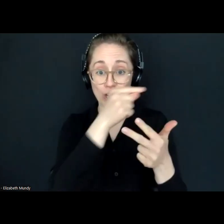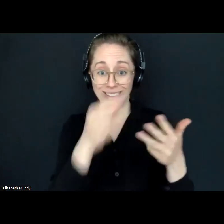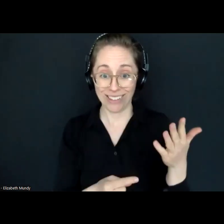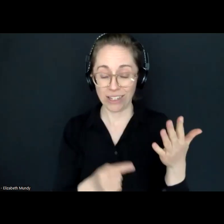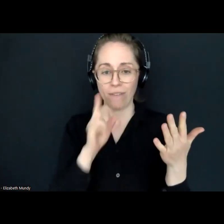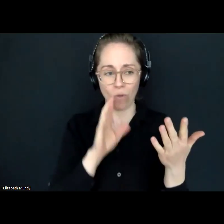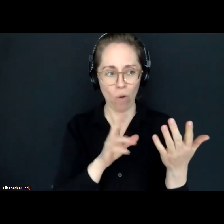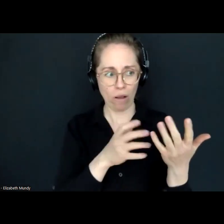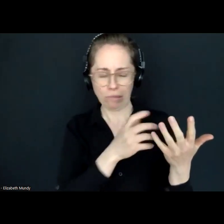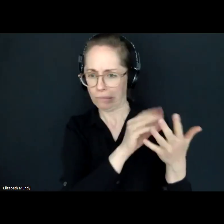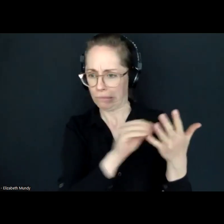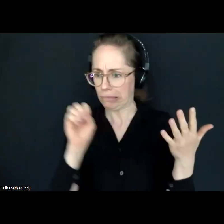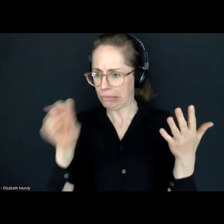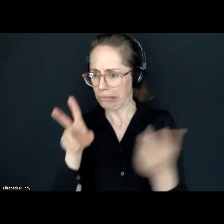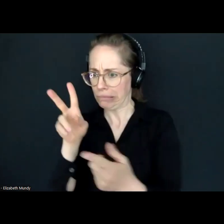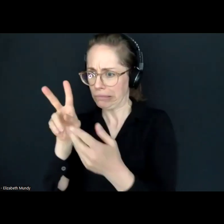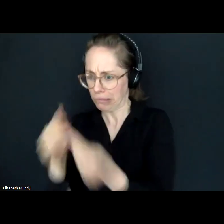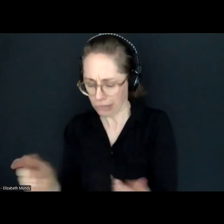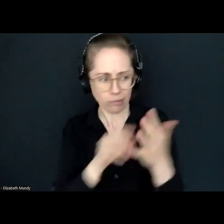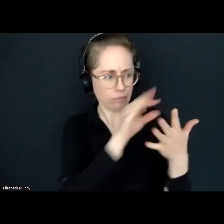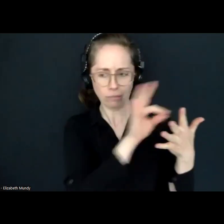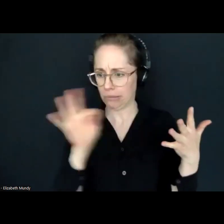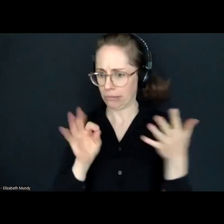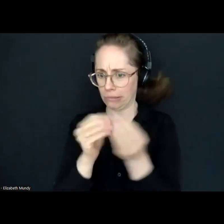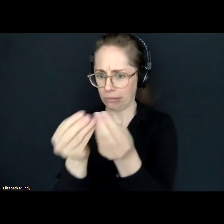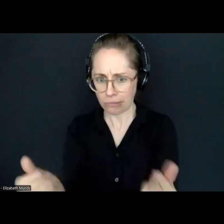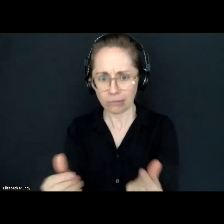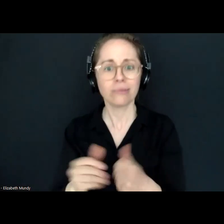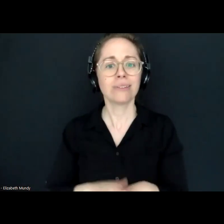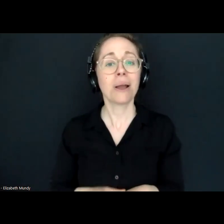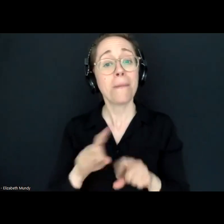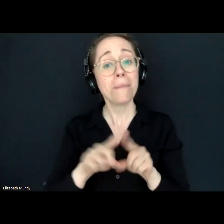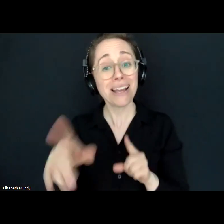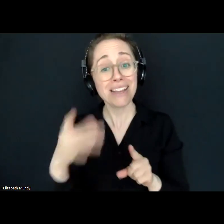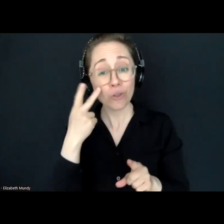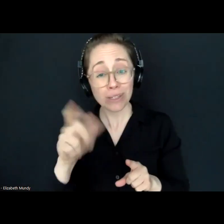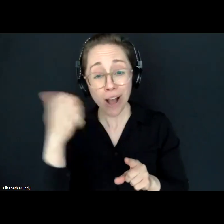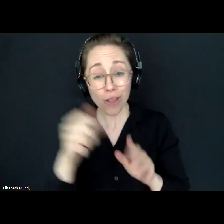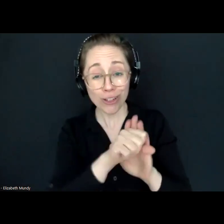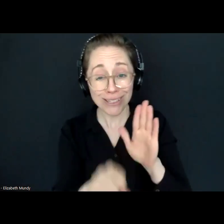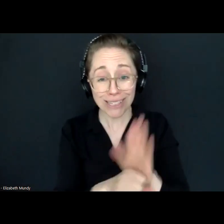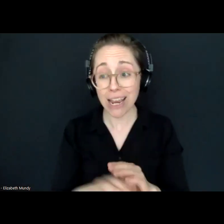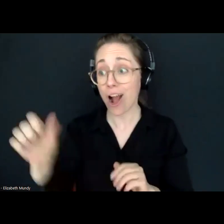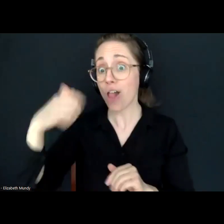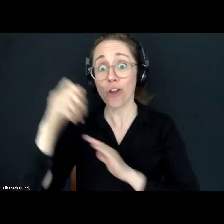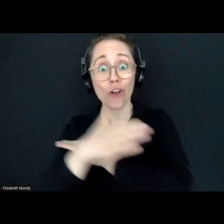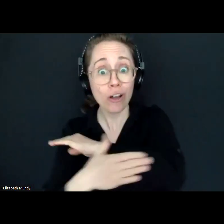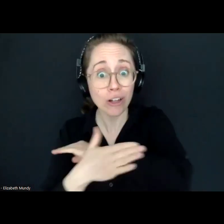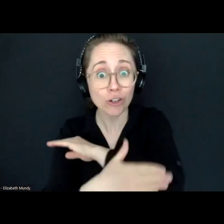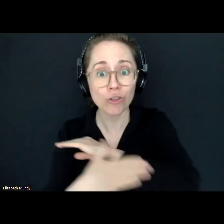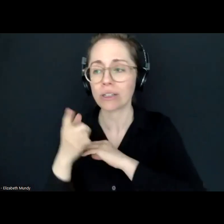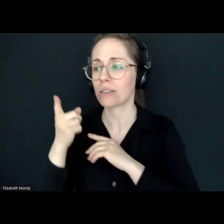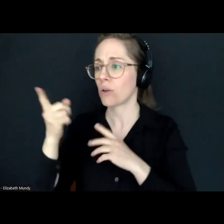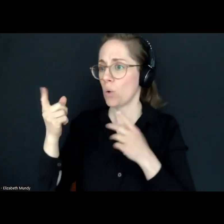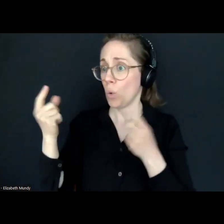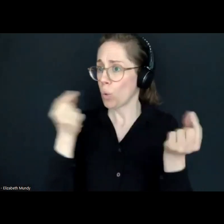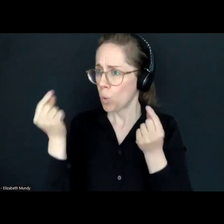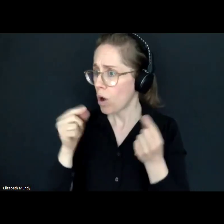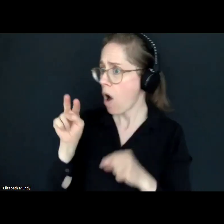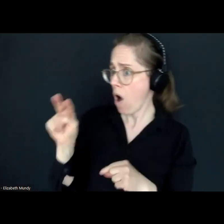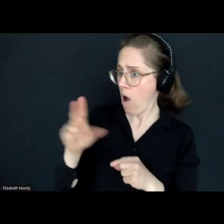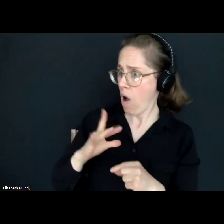be helpful to understand if there are other things that you're seeing that other states or other countries are doing that could be something we look